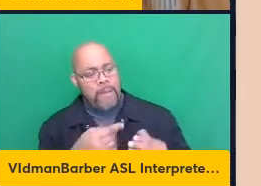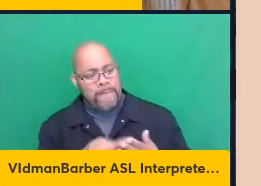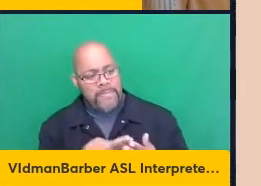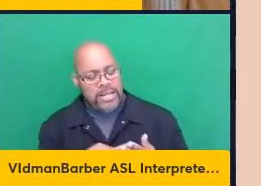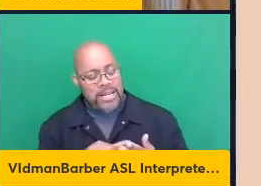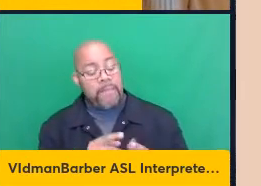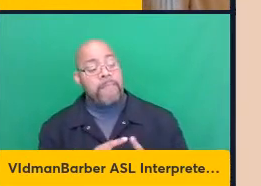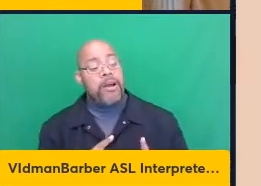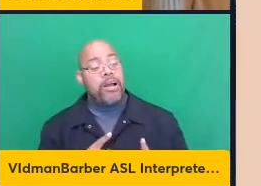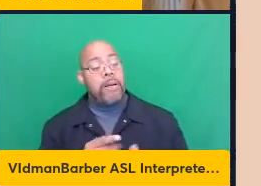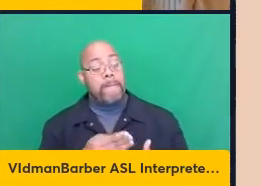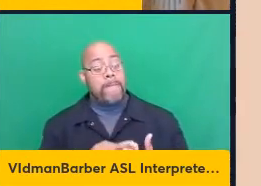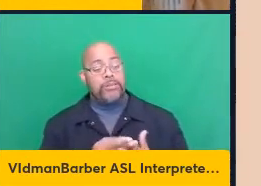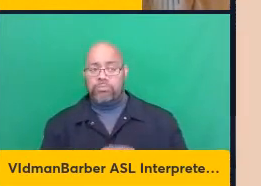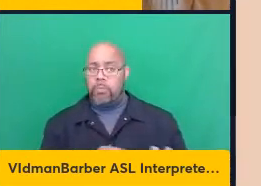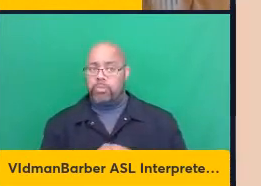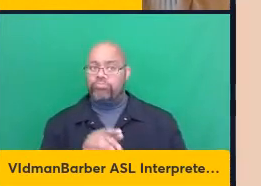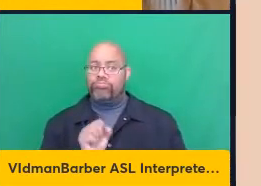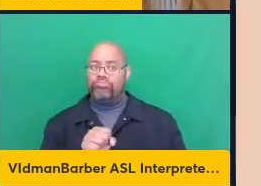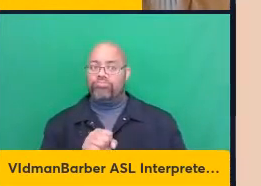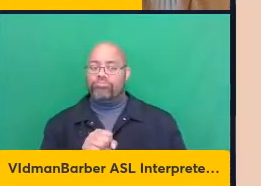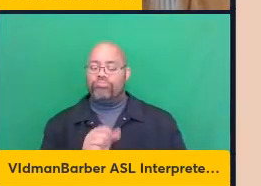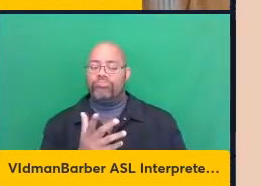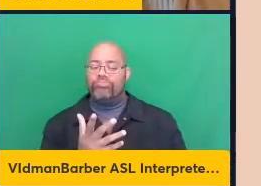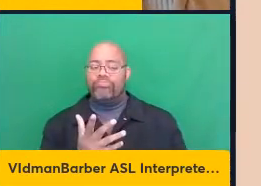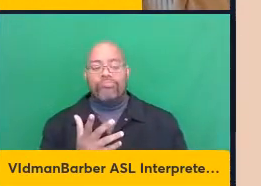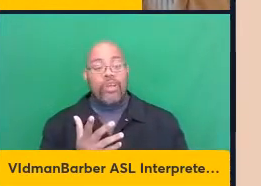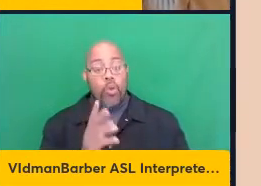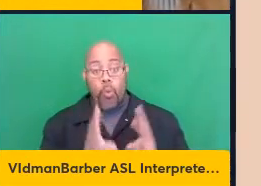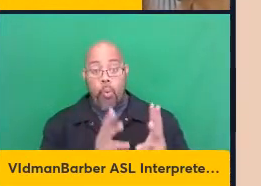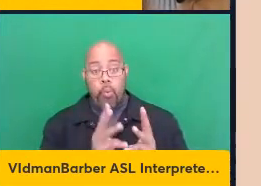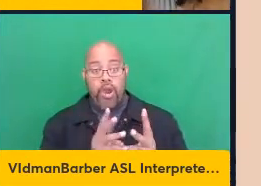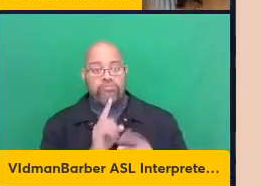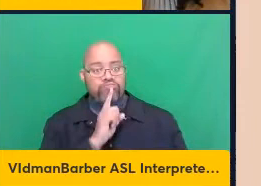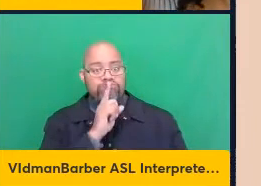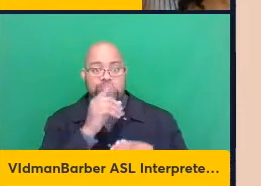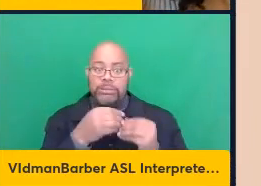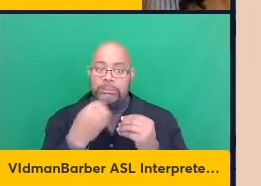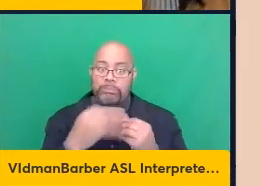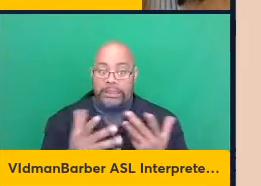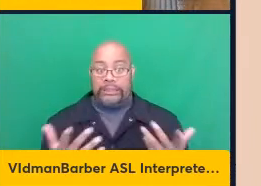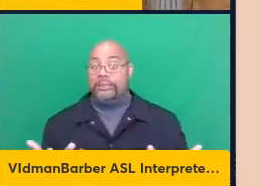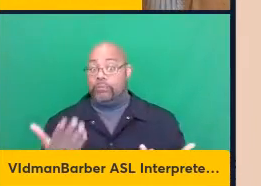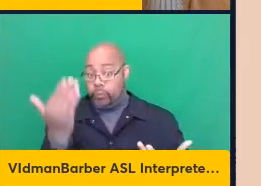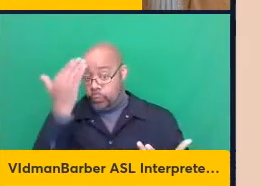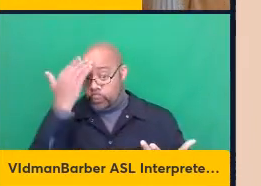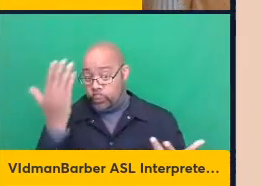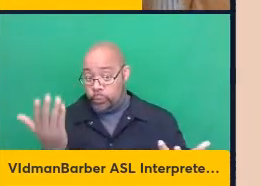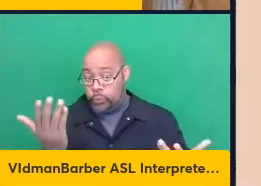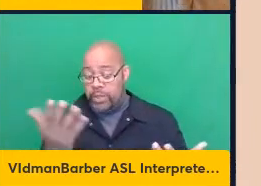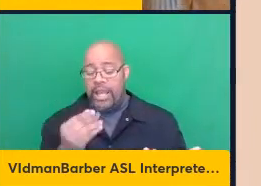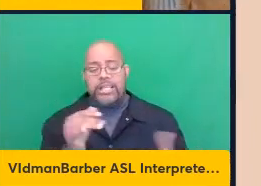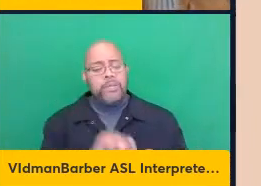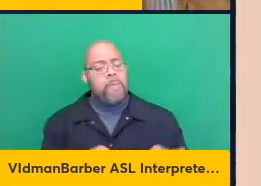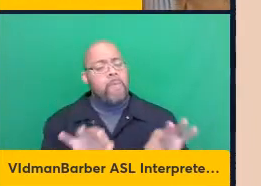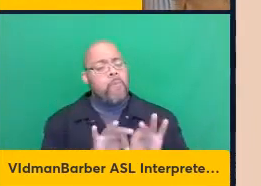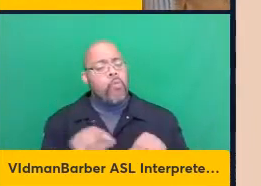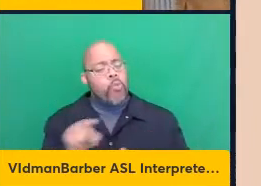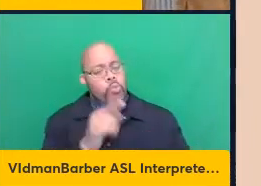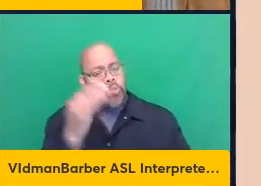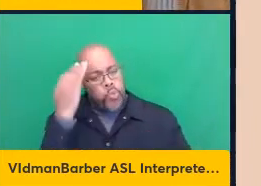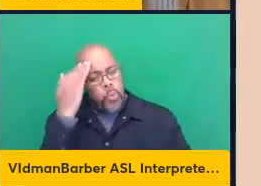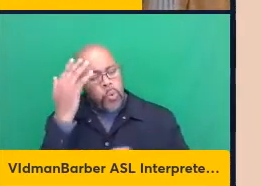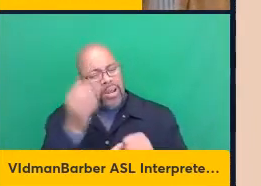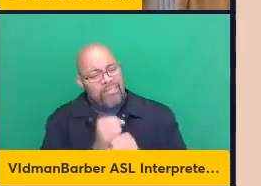money. But money is important. The world has gotten super expensive these days, and it's important that you know that you're